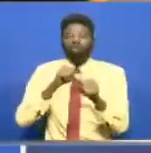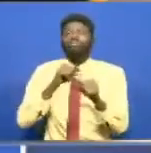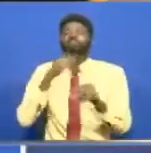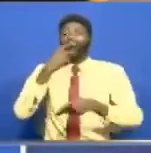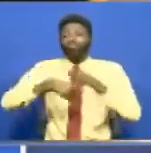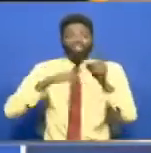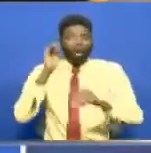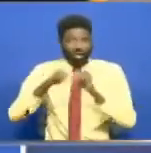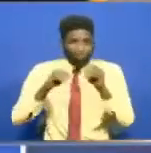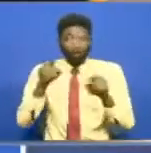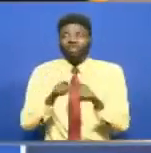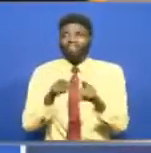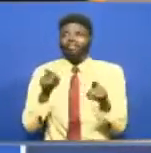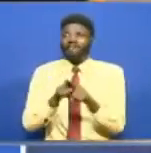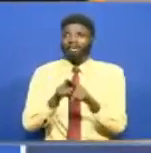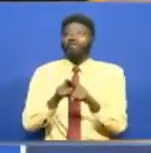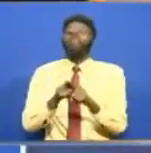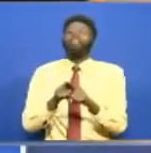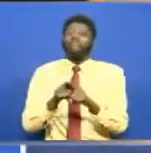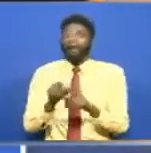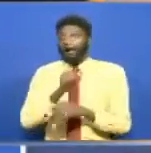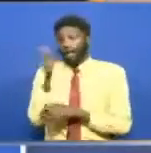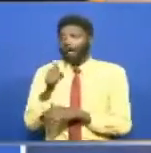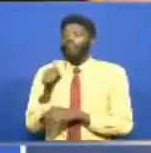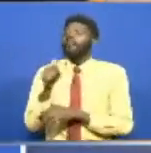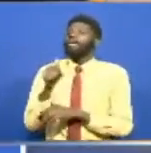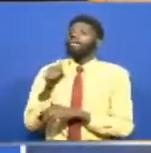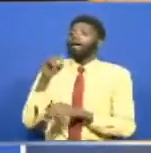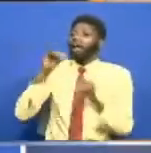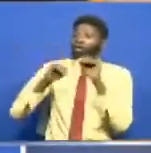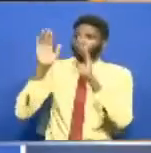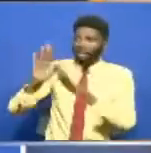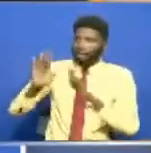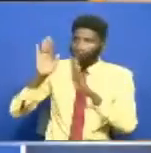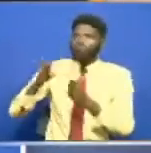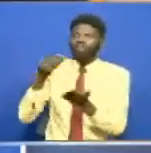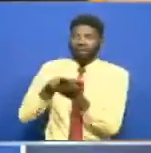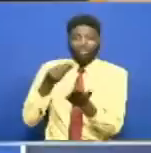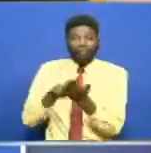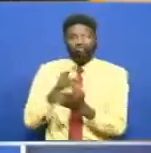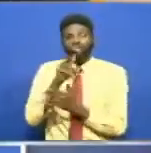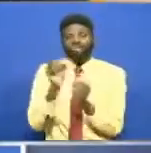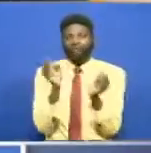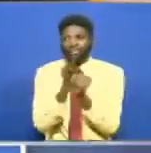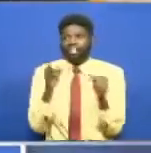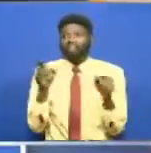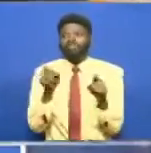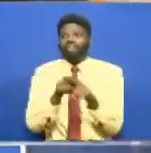Act 2013, and the Elections Offences Act 2016, that prohibits